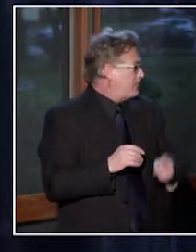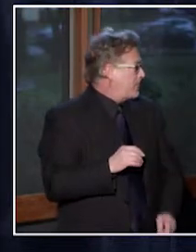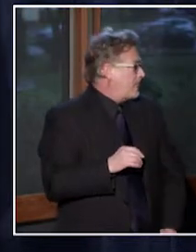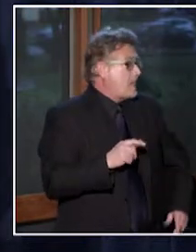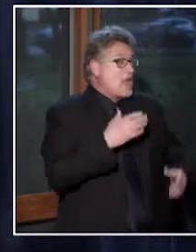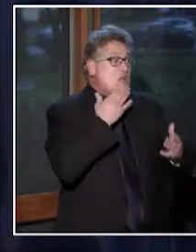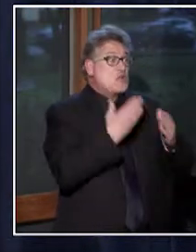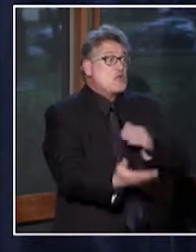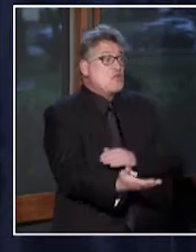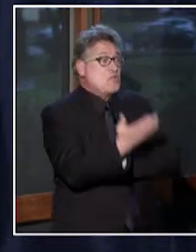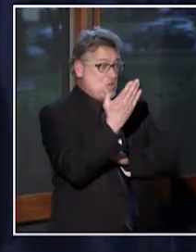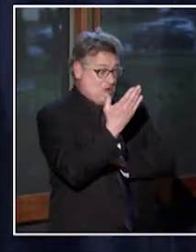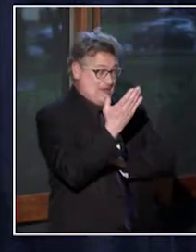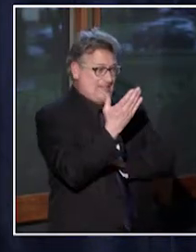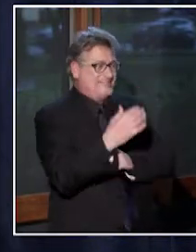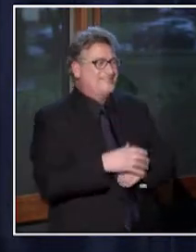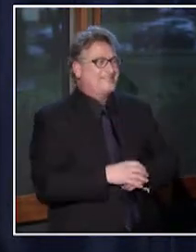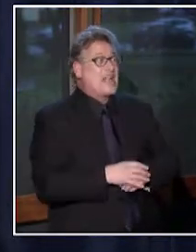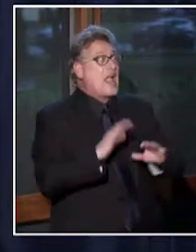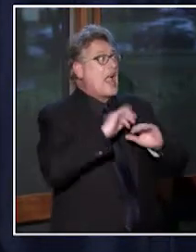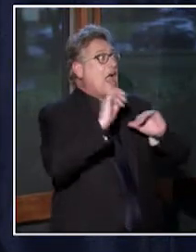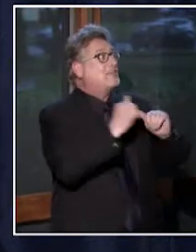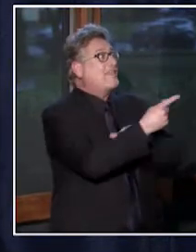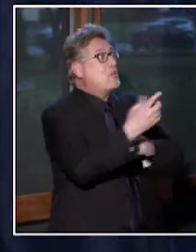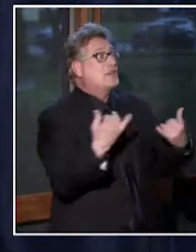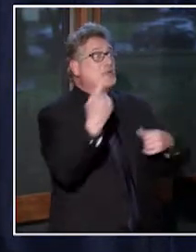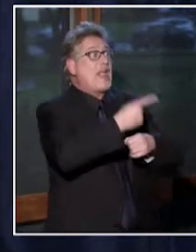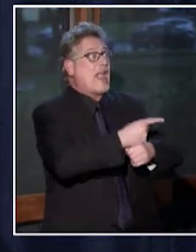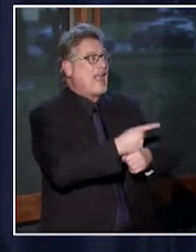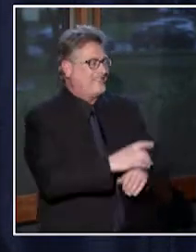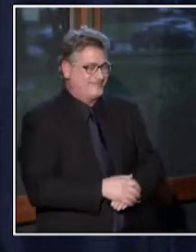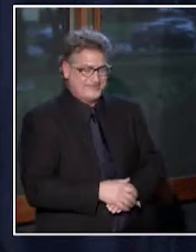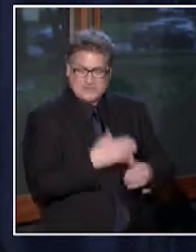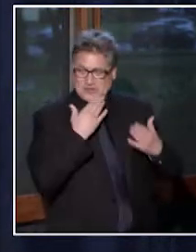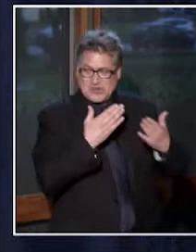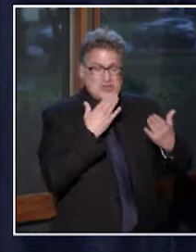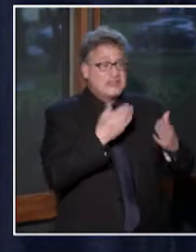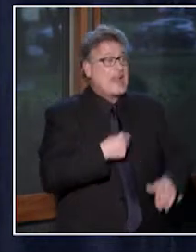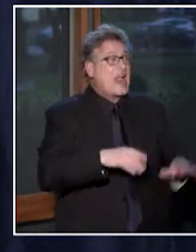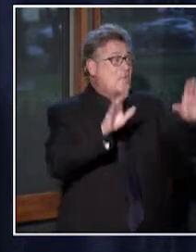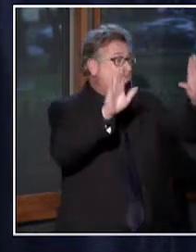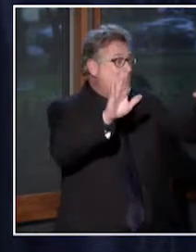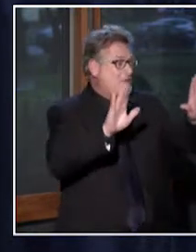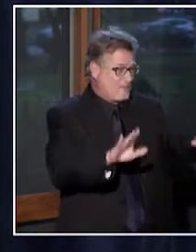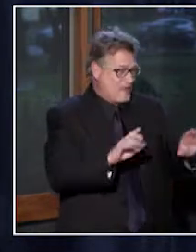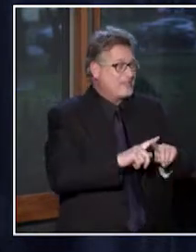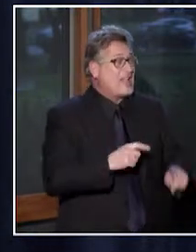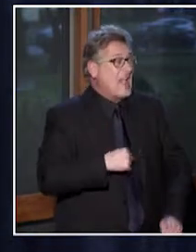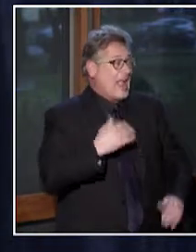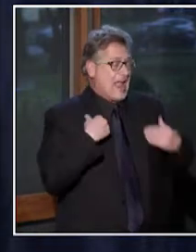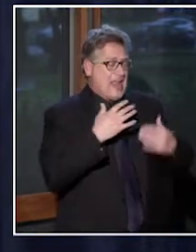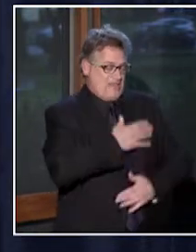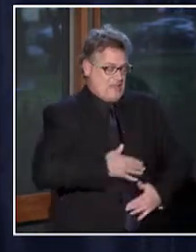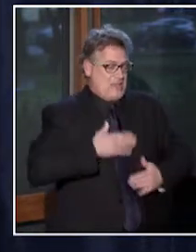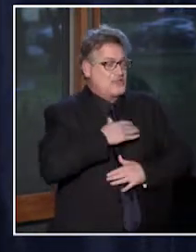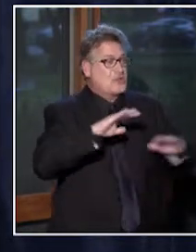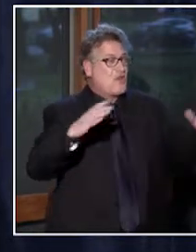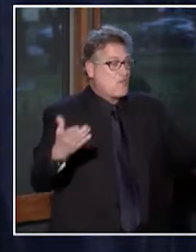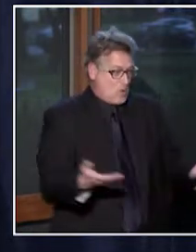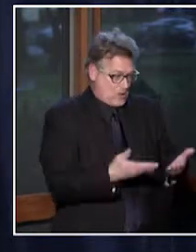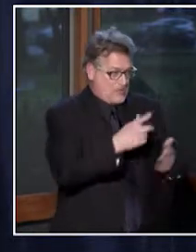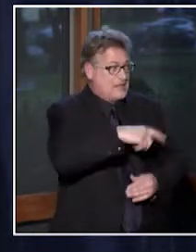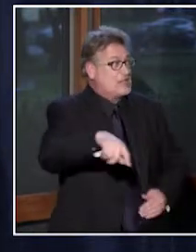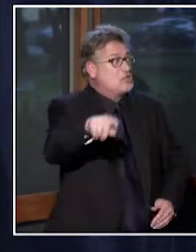Good morning. How's everyone today? Wonderful. I have the pleasure of welcoming